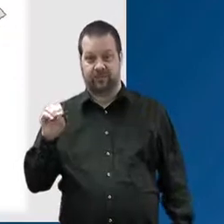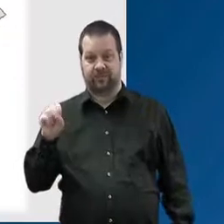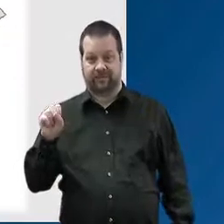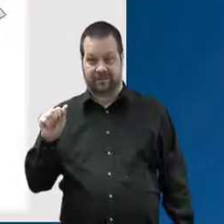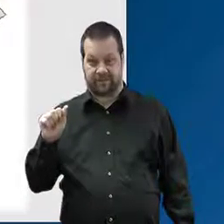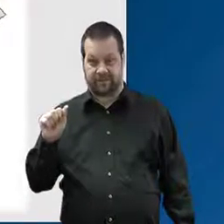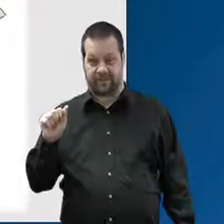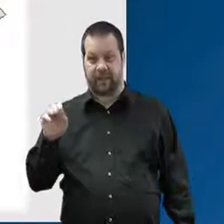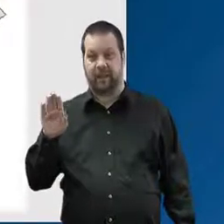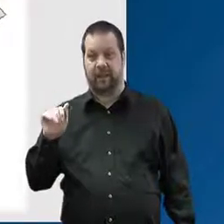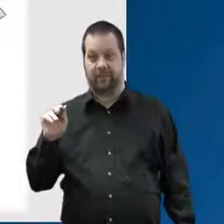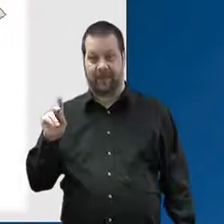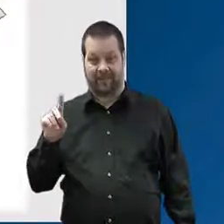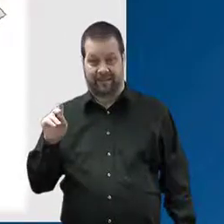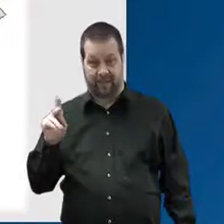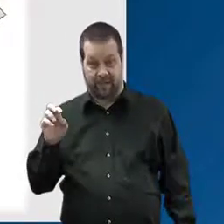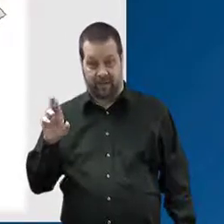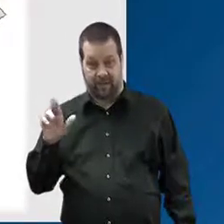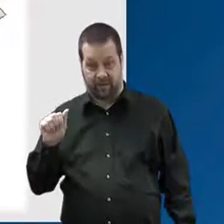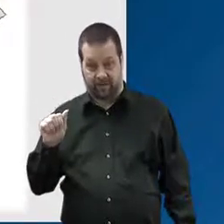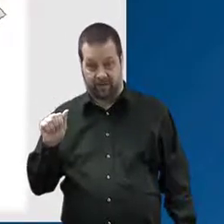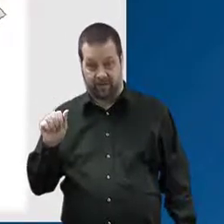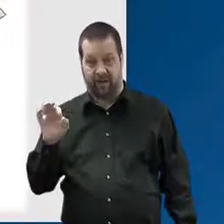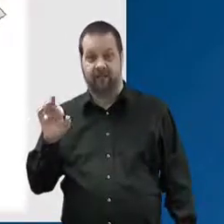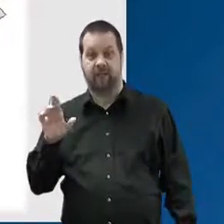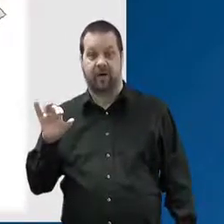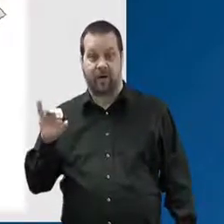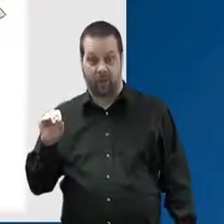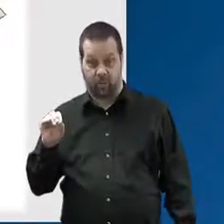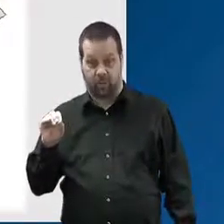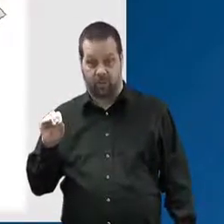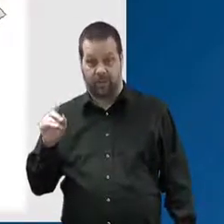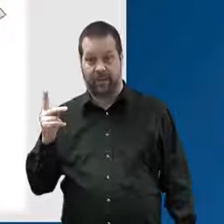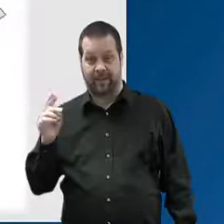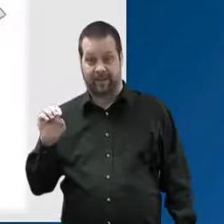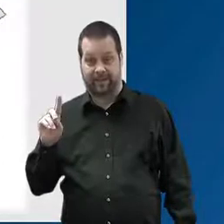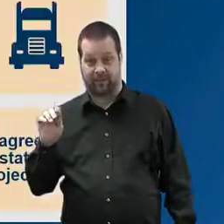Kerr, Medina, McMullen, Uvalde, and Wilson.